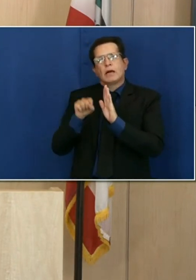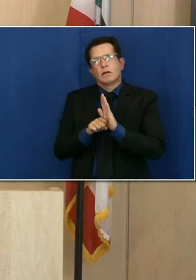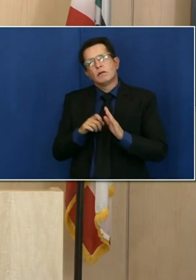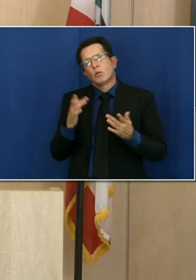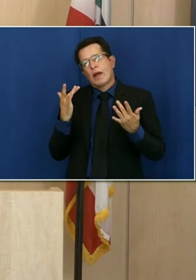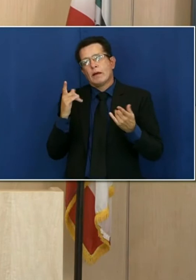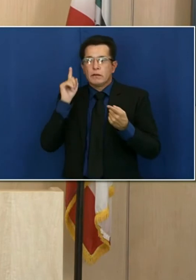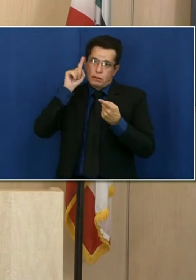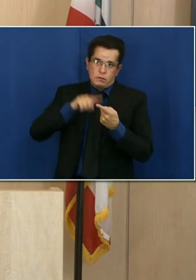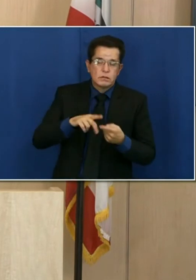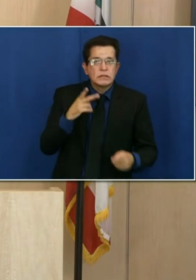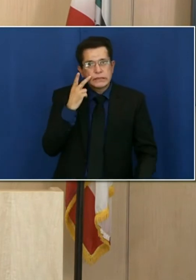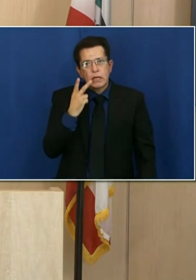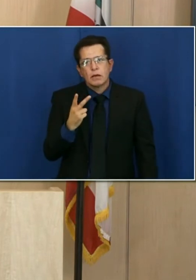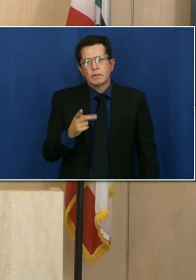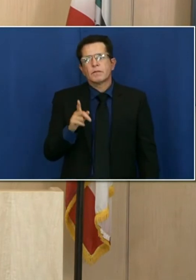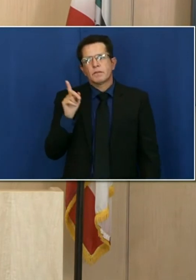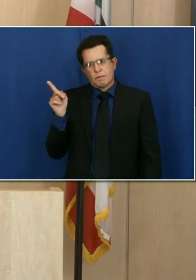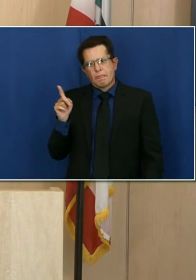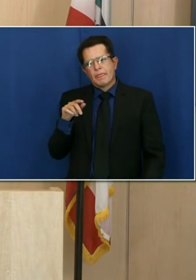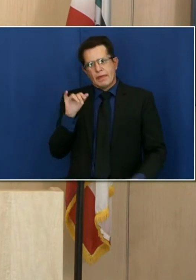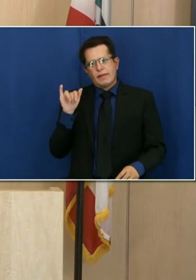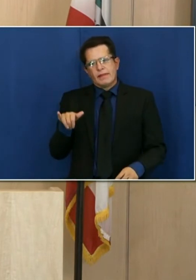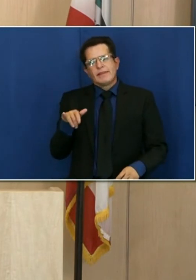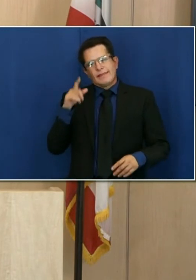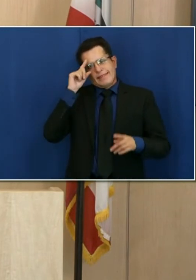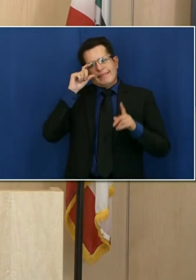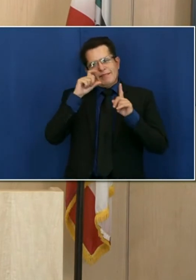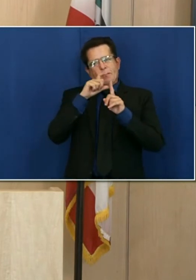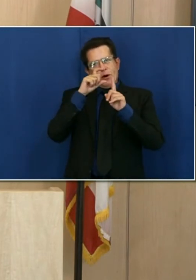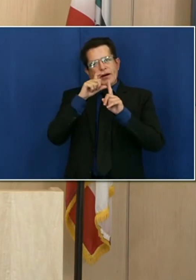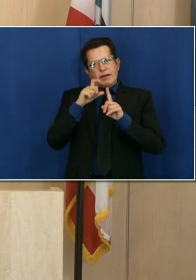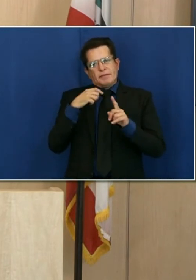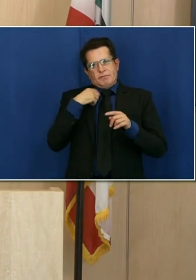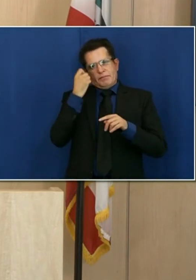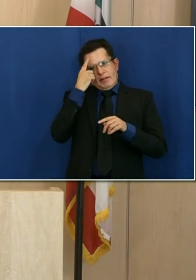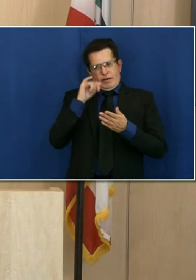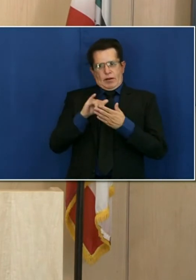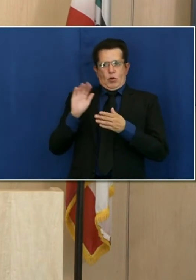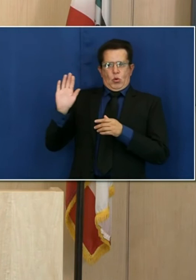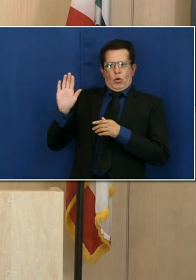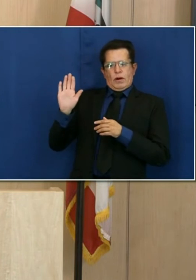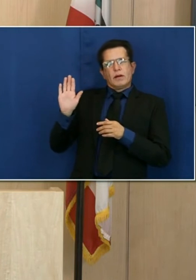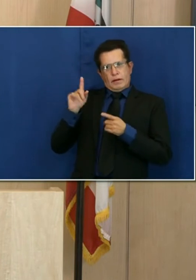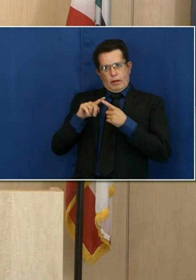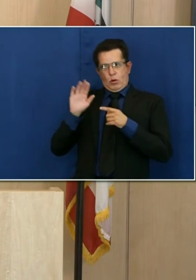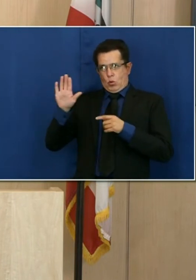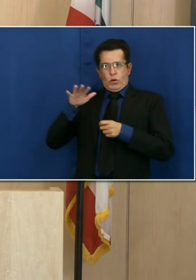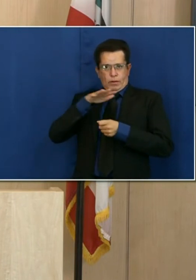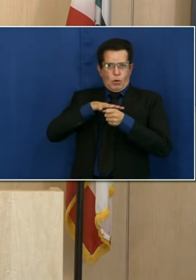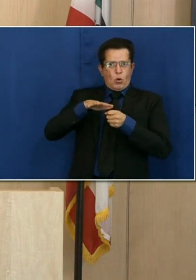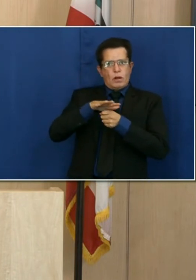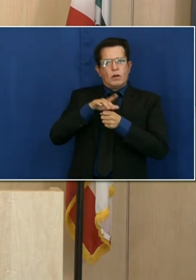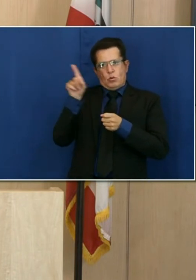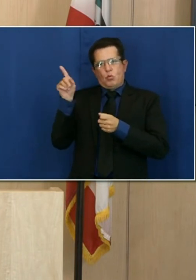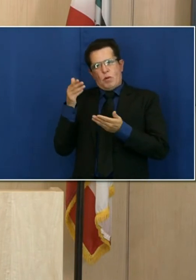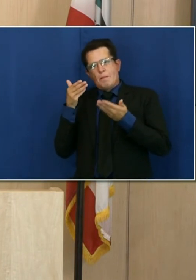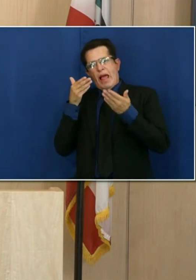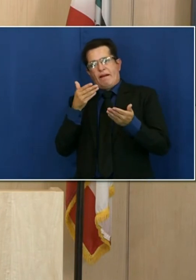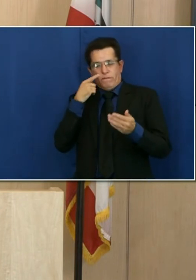Sure. That's all semantics, though. In terms of your community that you're overseeing and making recommendations